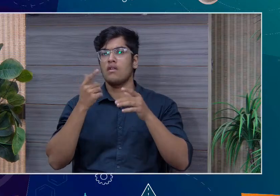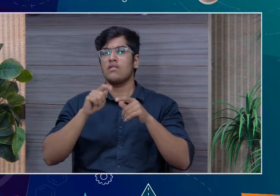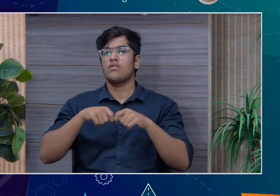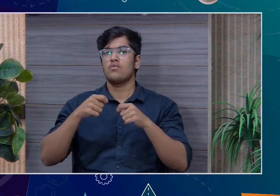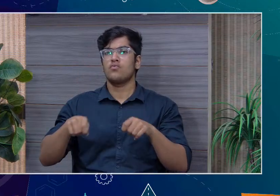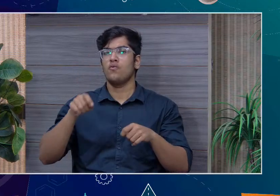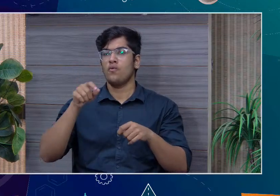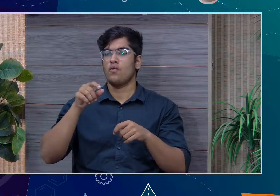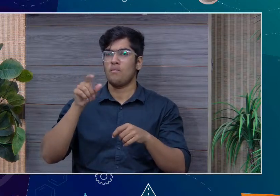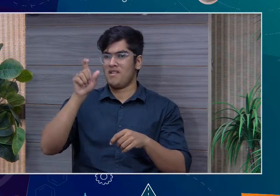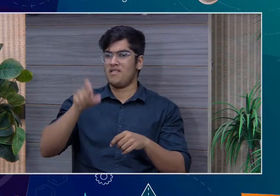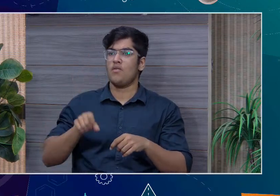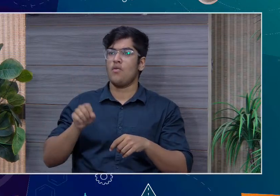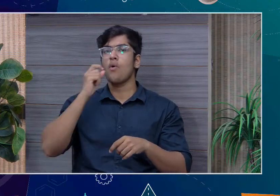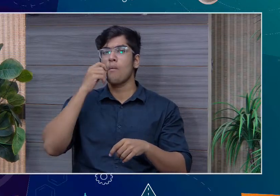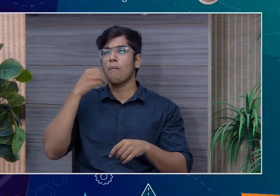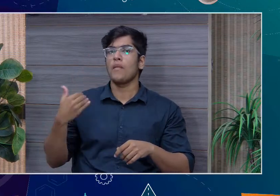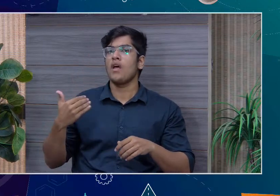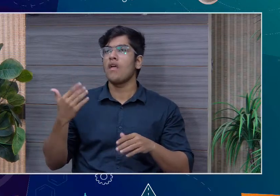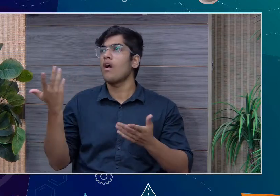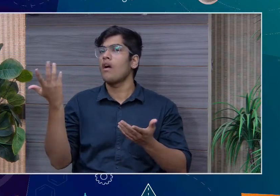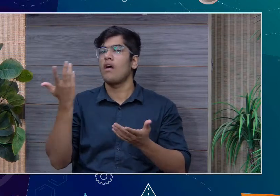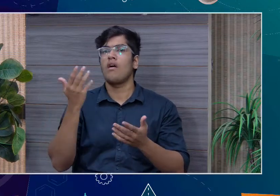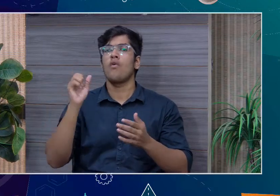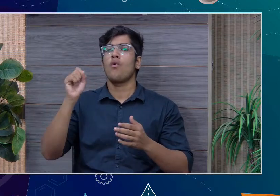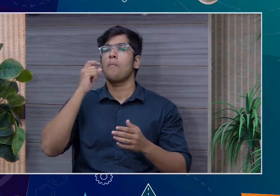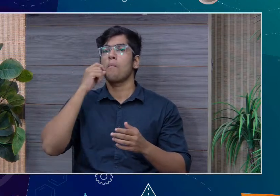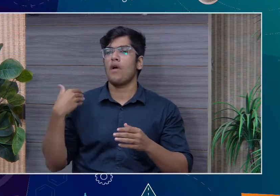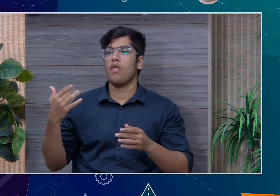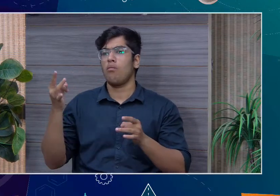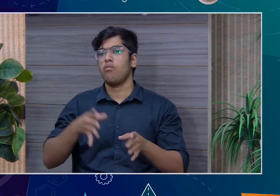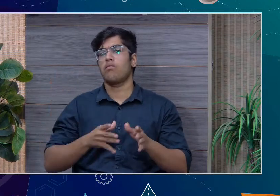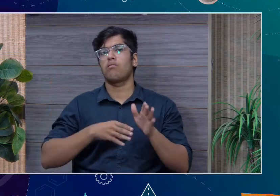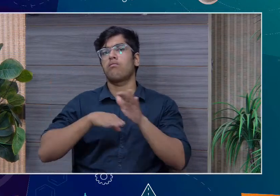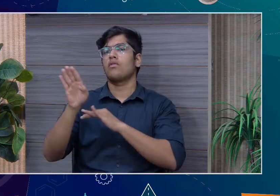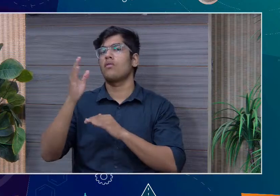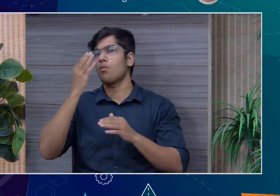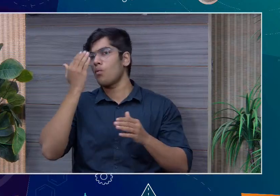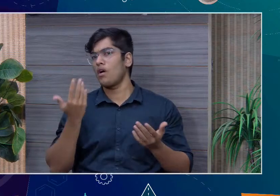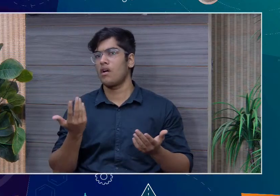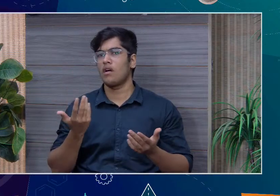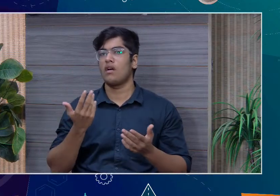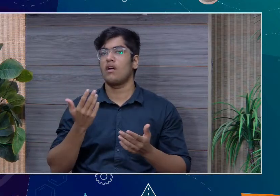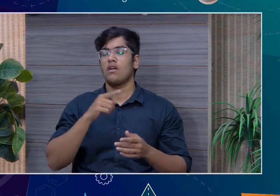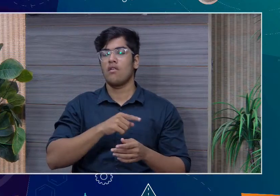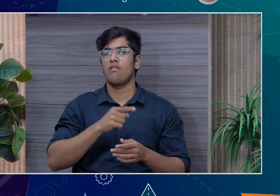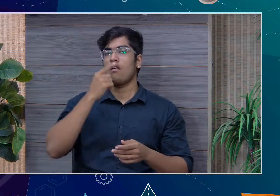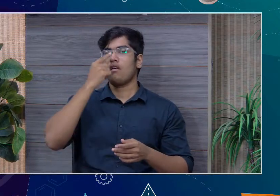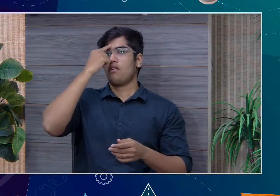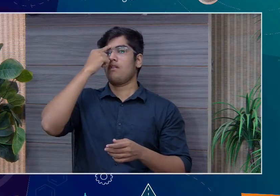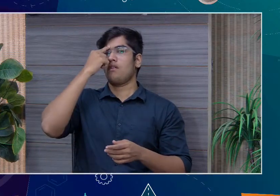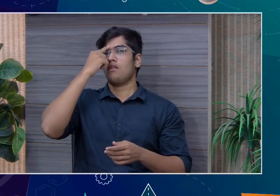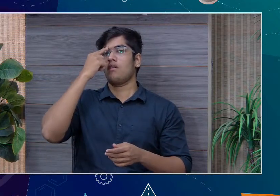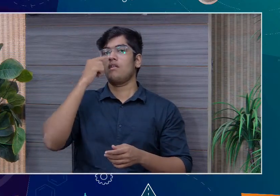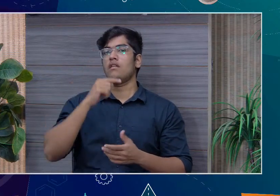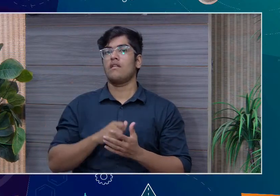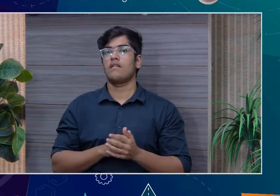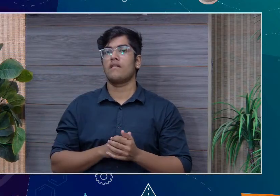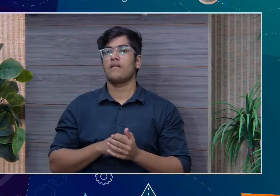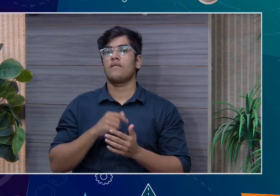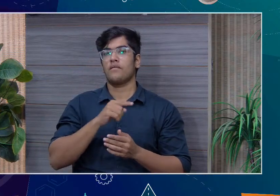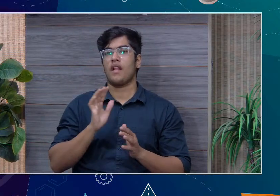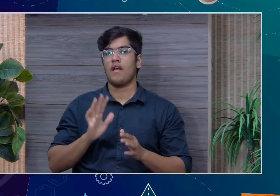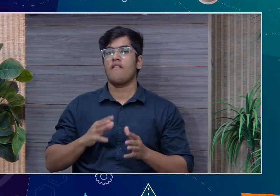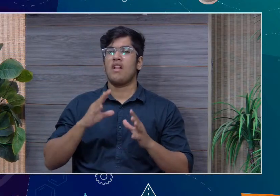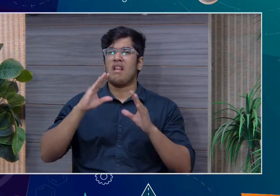be? And why did his brother leave him? All these thoughts were going on in his mind. Then he suddenly realized that there were very